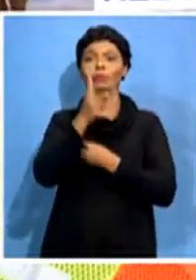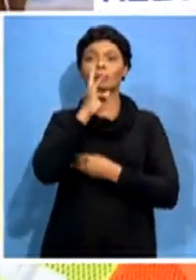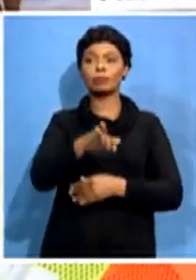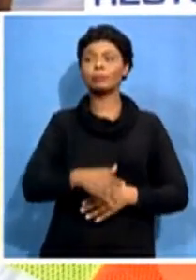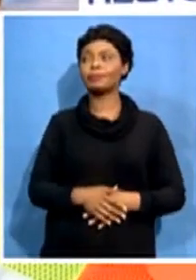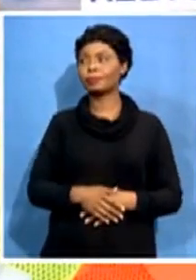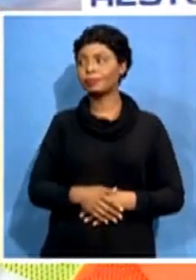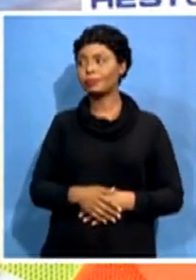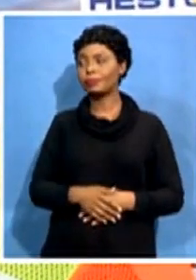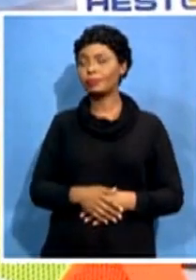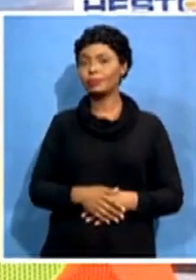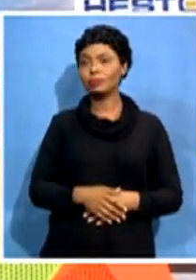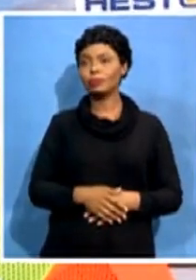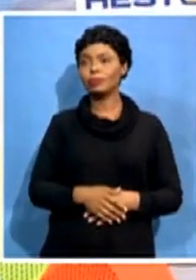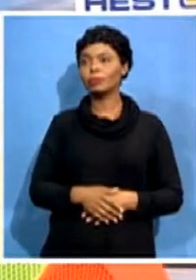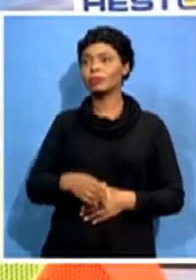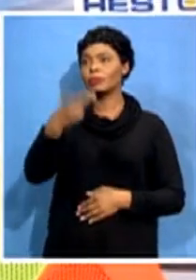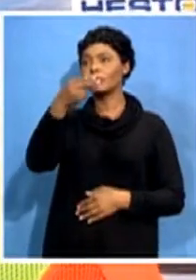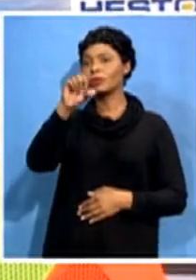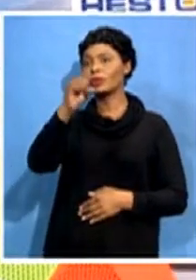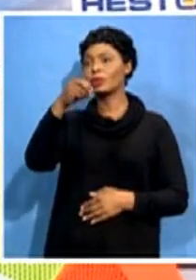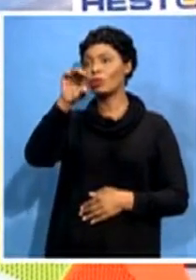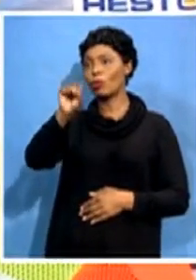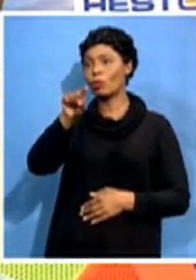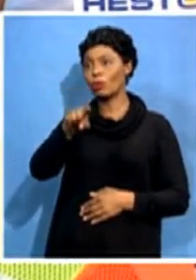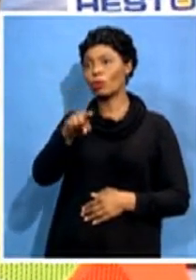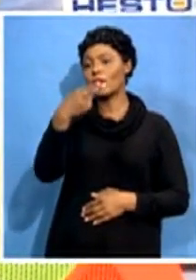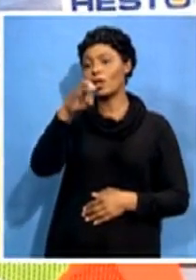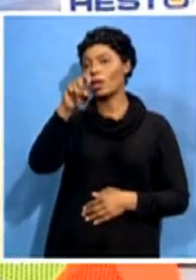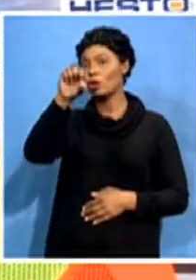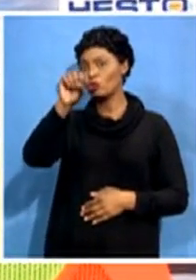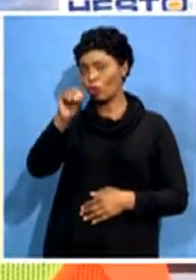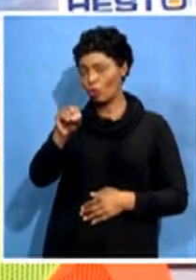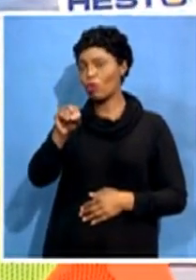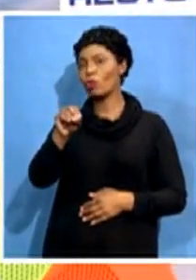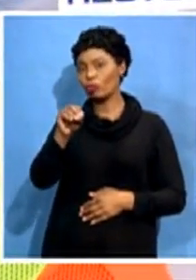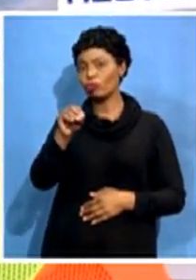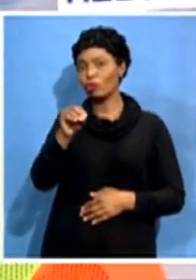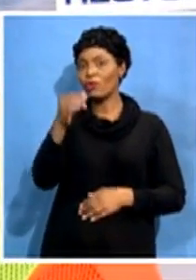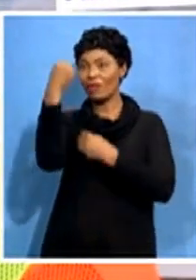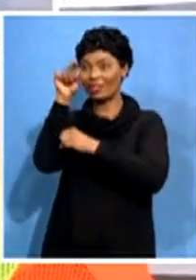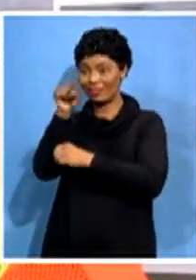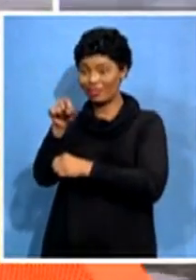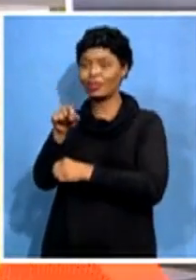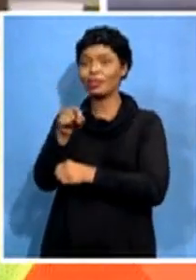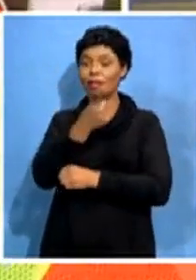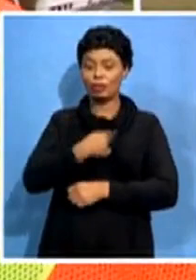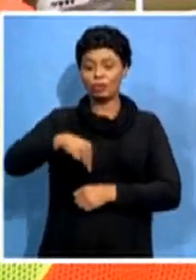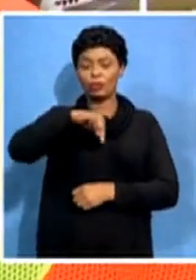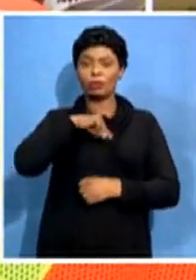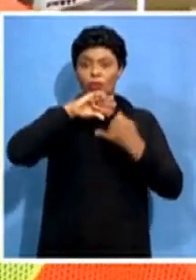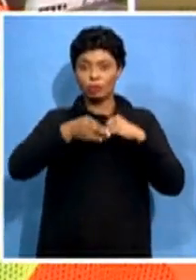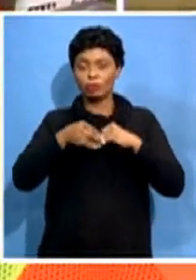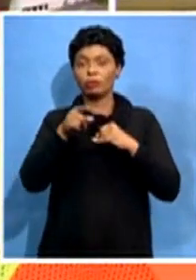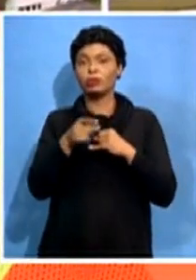here. They'll be doing the harnesses on the plant. We then have Aeroclass Dace